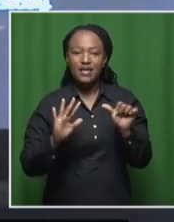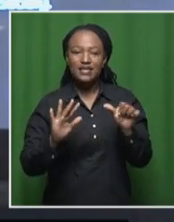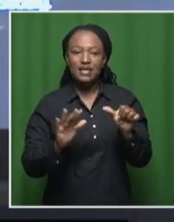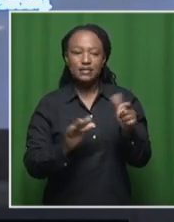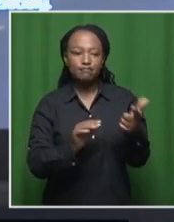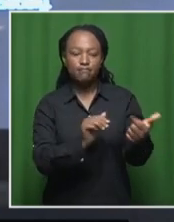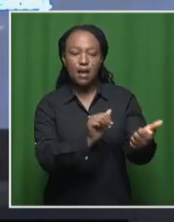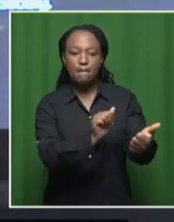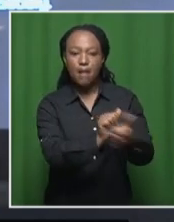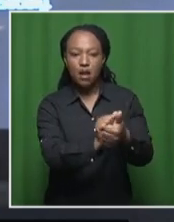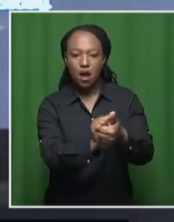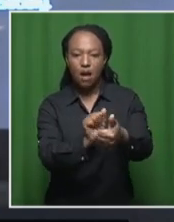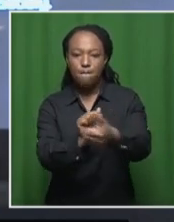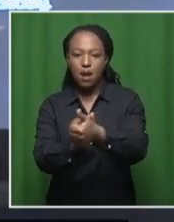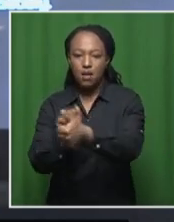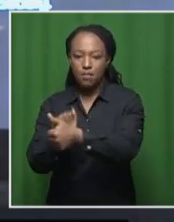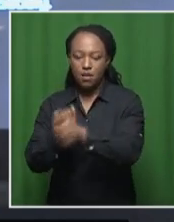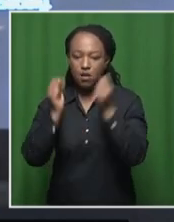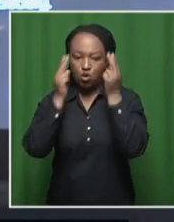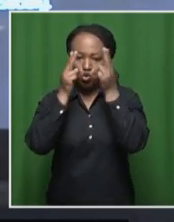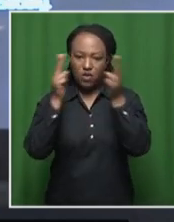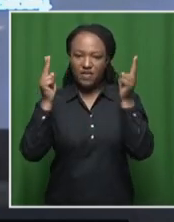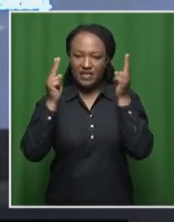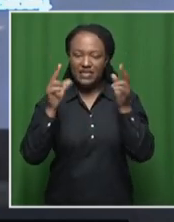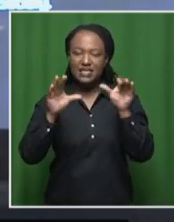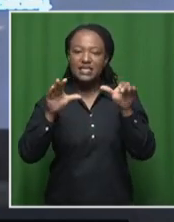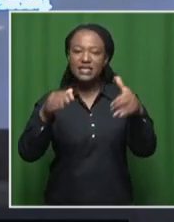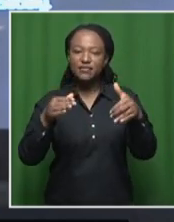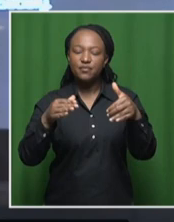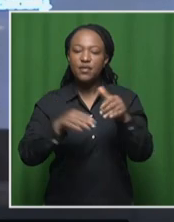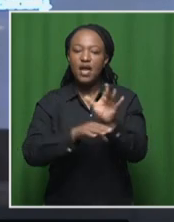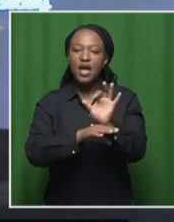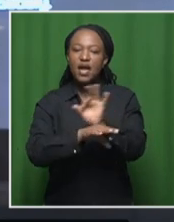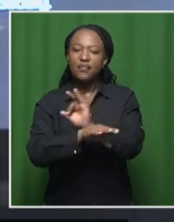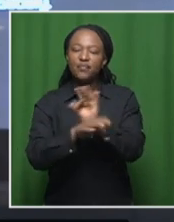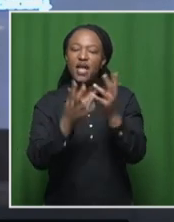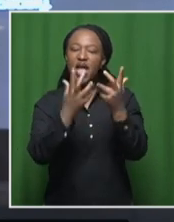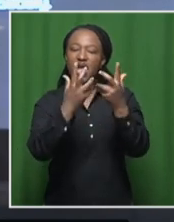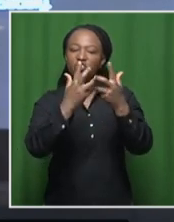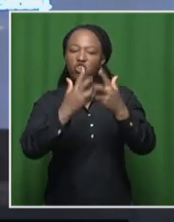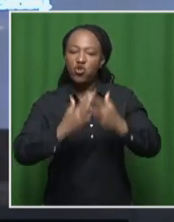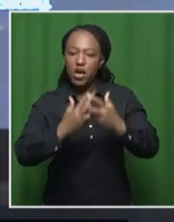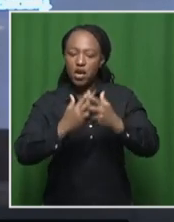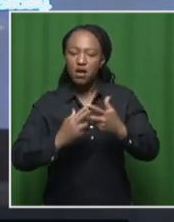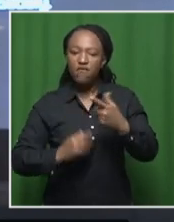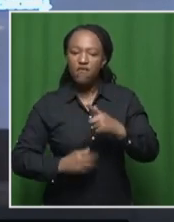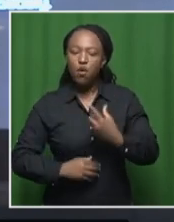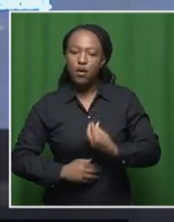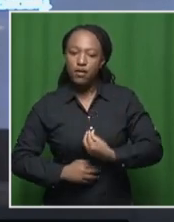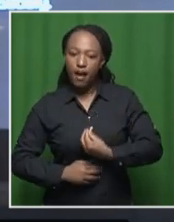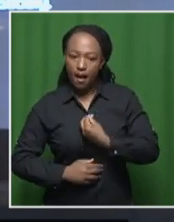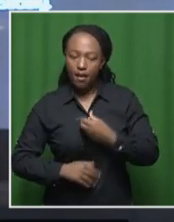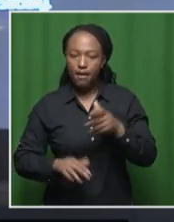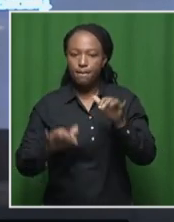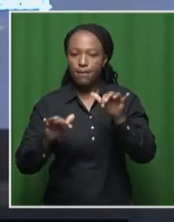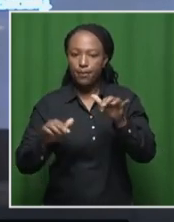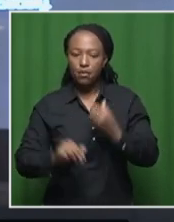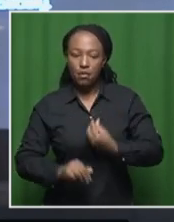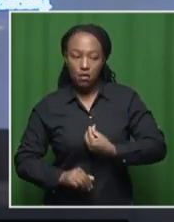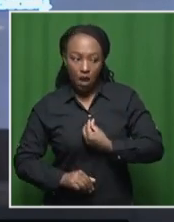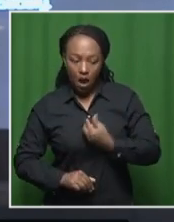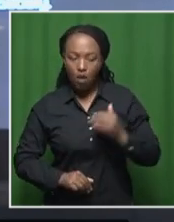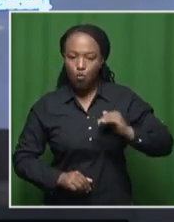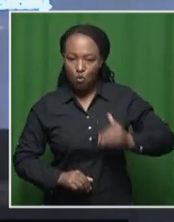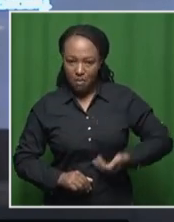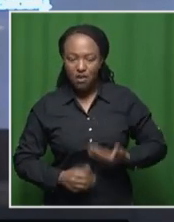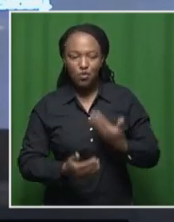with universities in the country within the engineering space, focusing on young people and young women. And we partner with them so that we can begin to